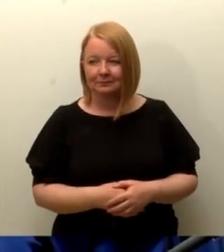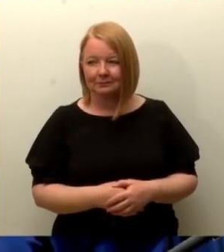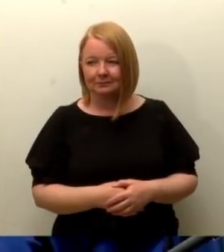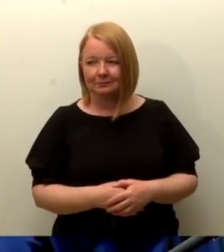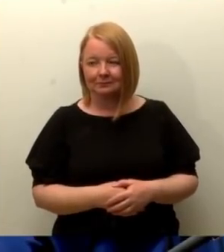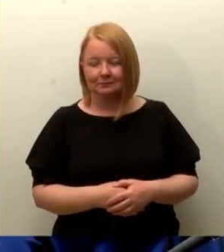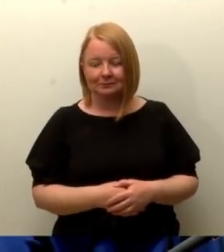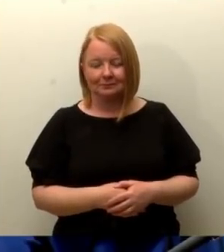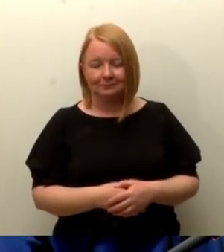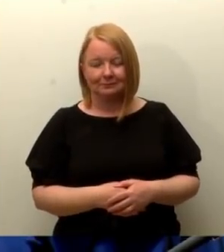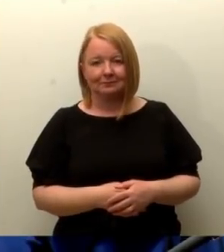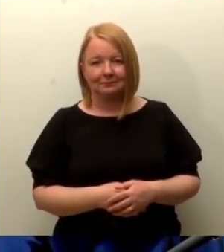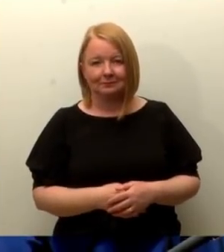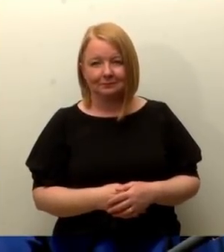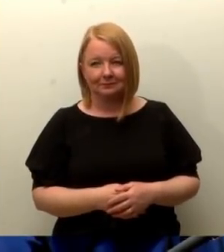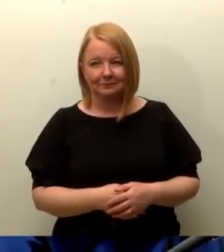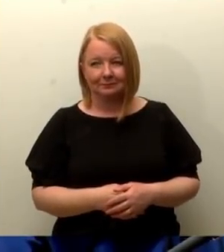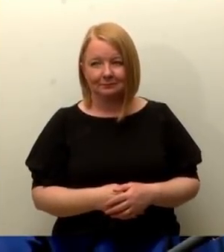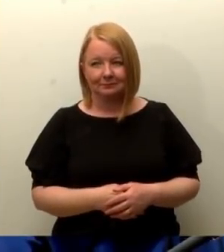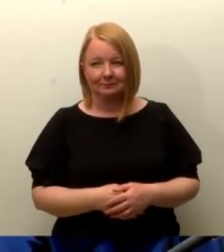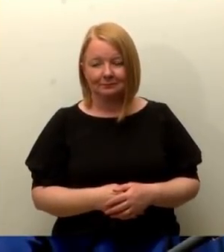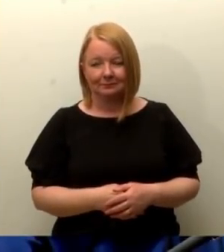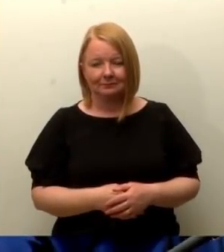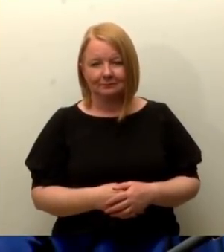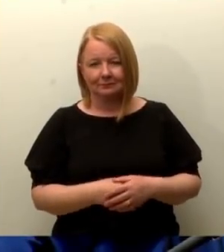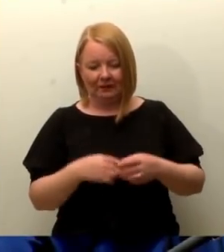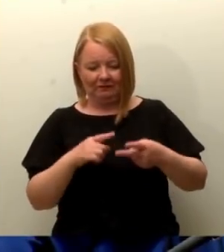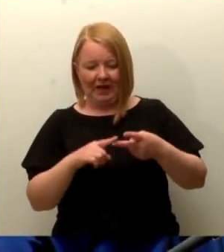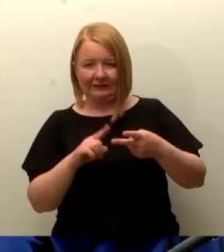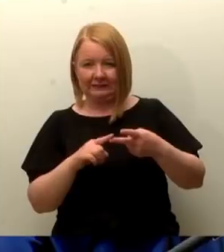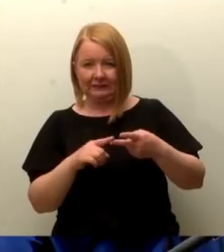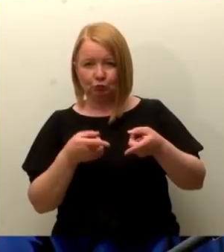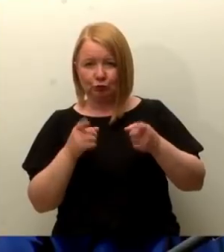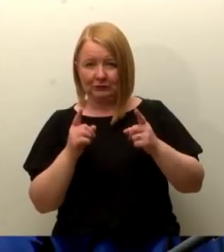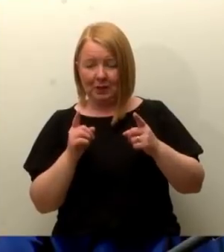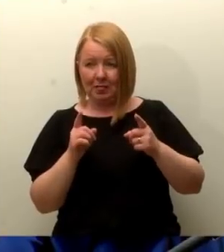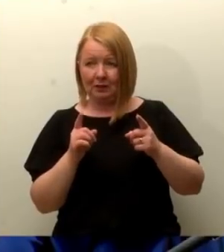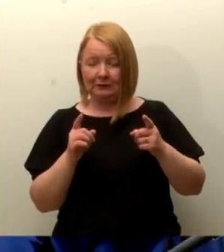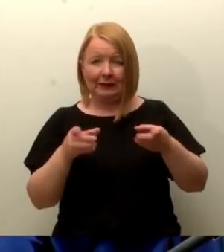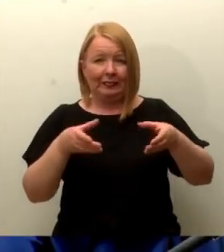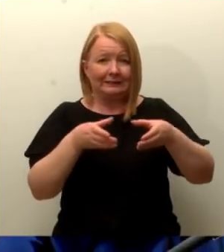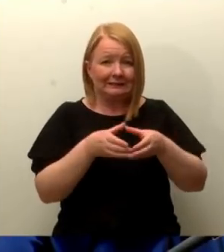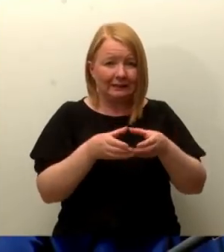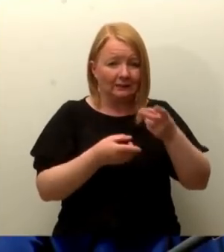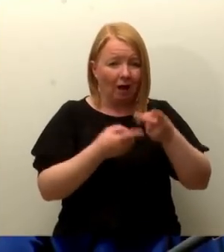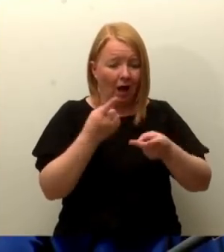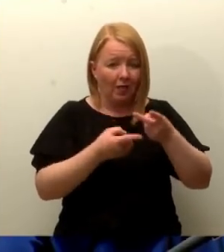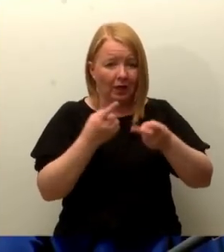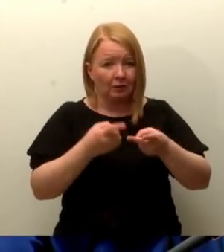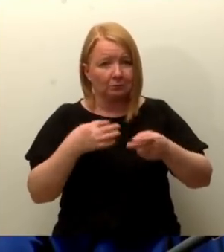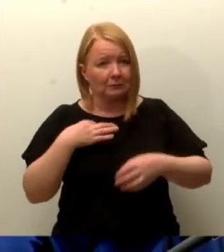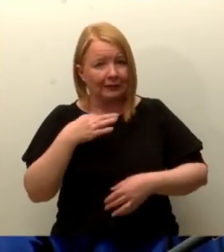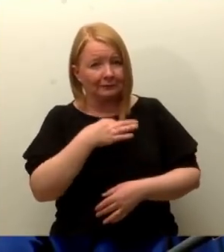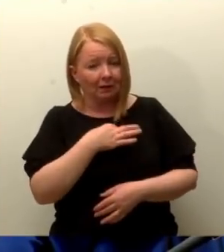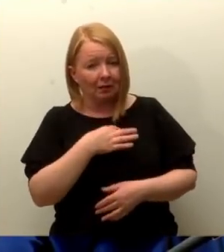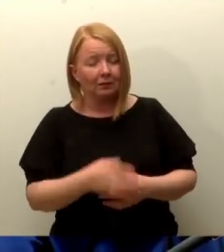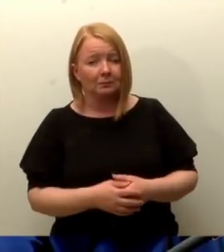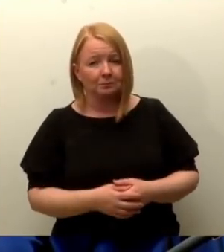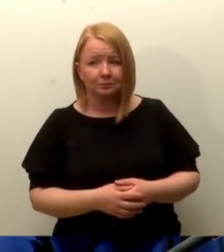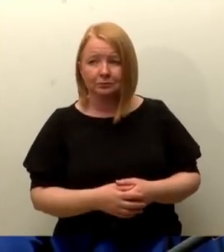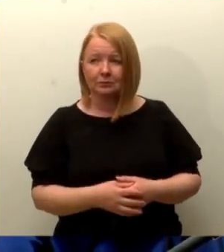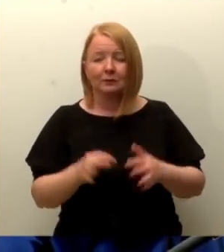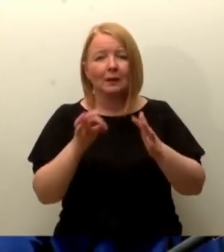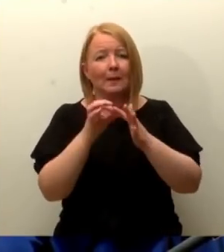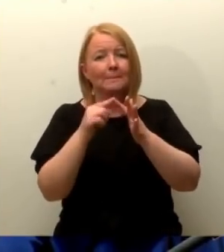all the vice principals, the deans of other faculty of medicine, Mr.